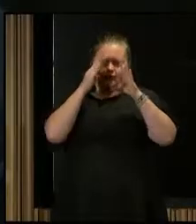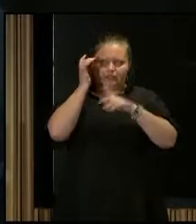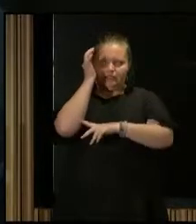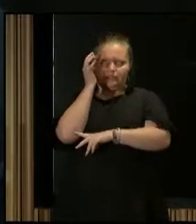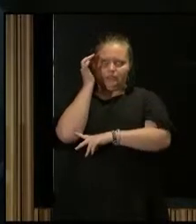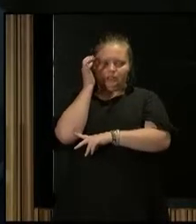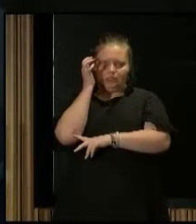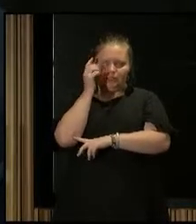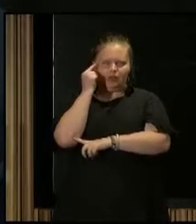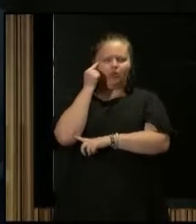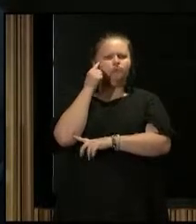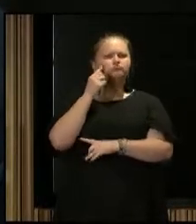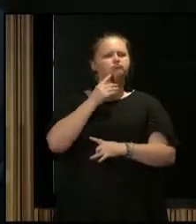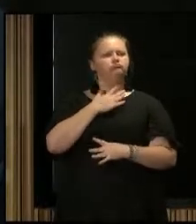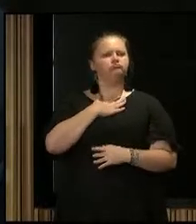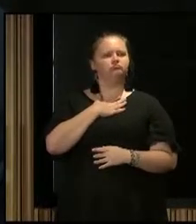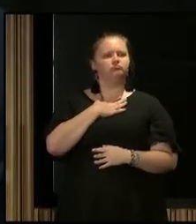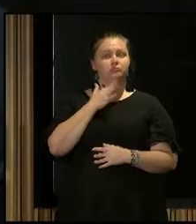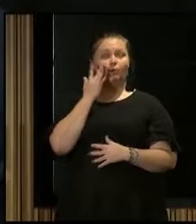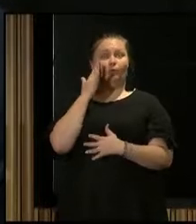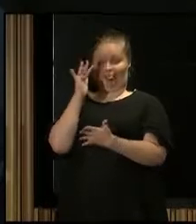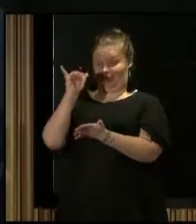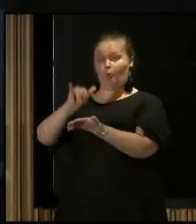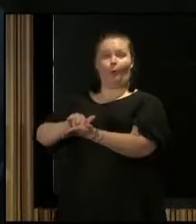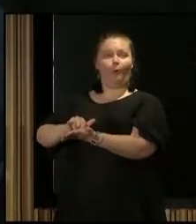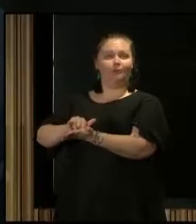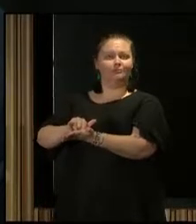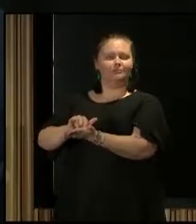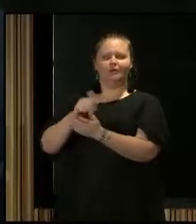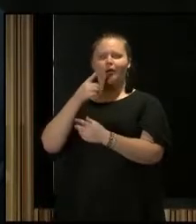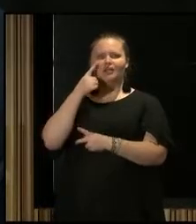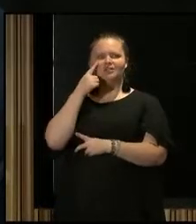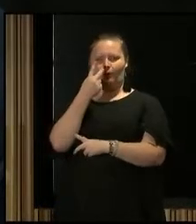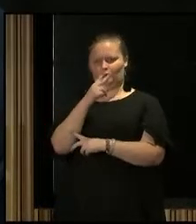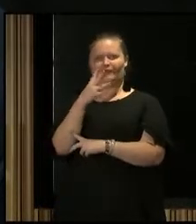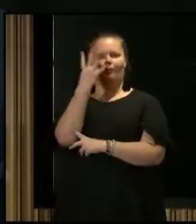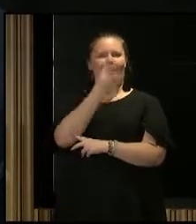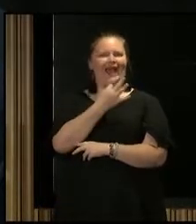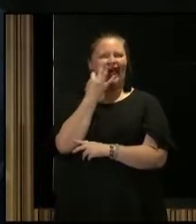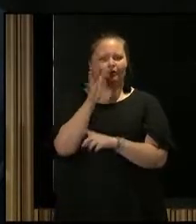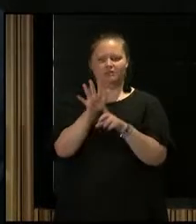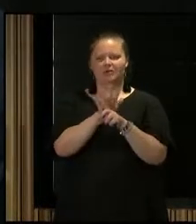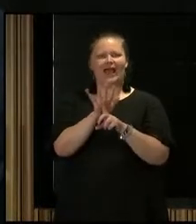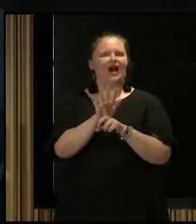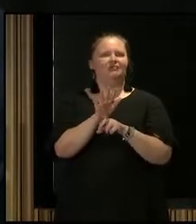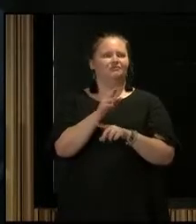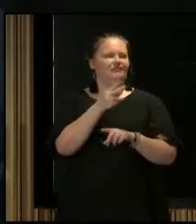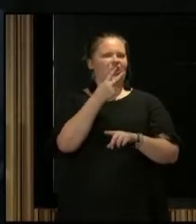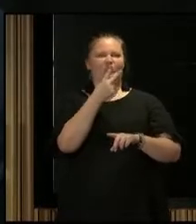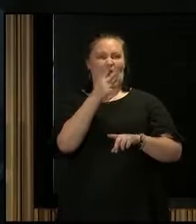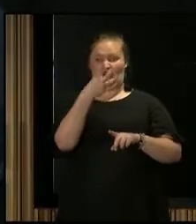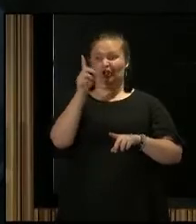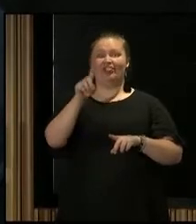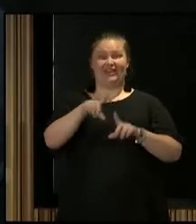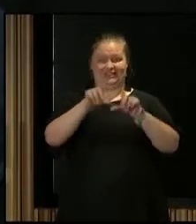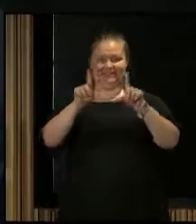I just thought to myself, when we were at the airport, I think I saw in 24 hours about 20 or 30,000 tickets get cancelled for